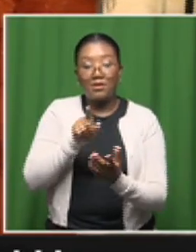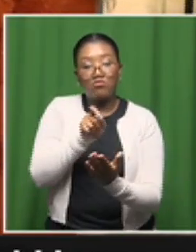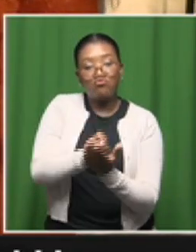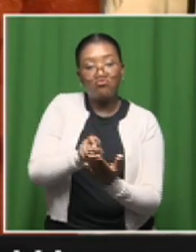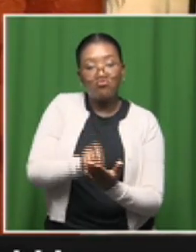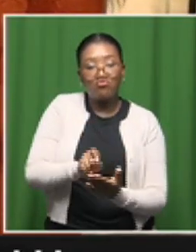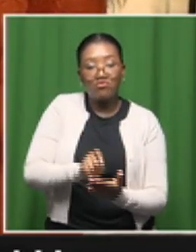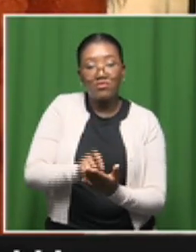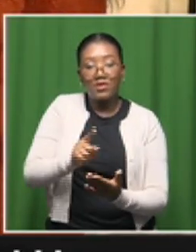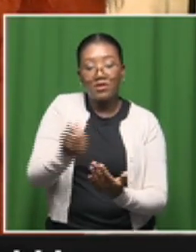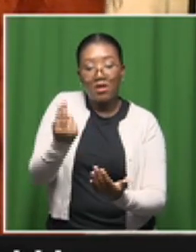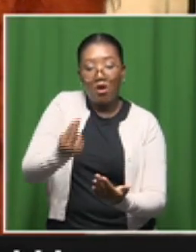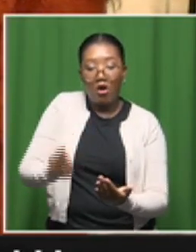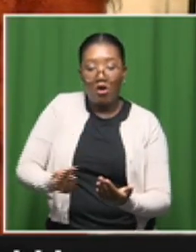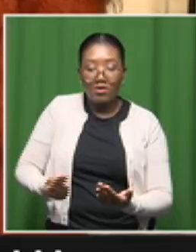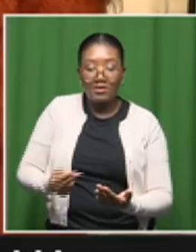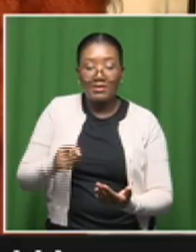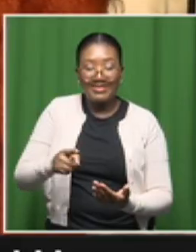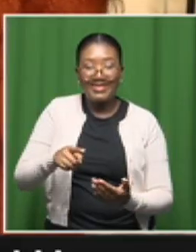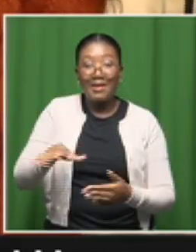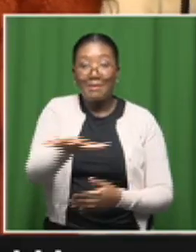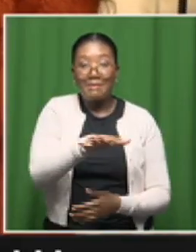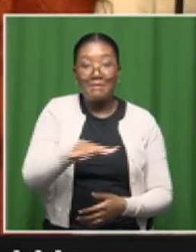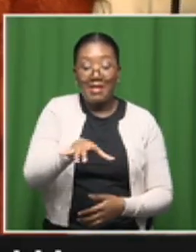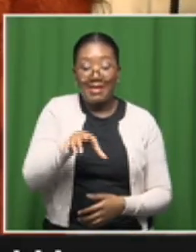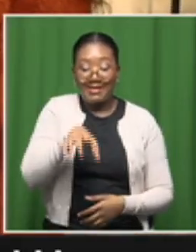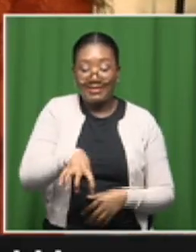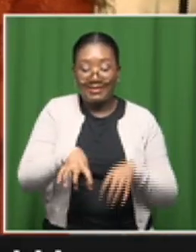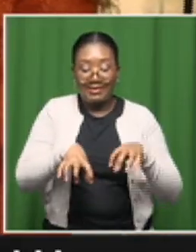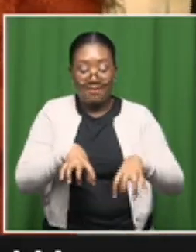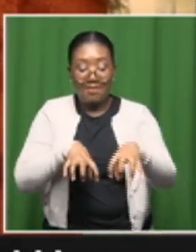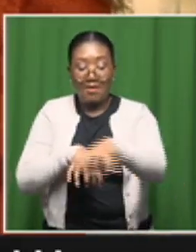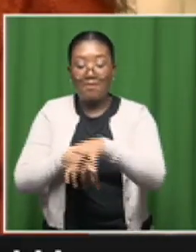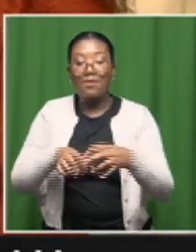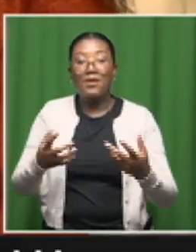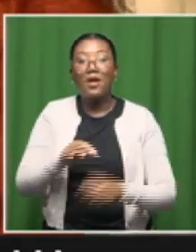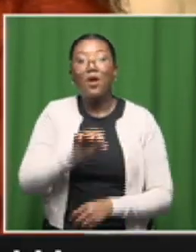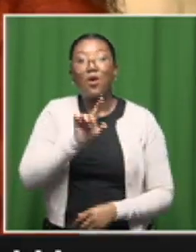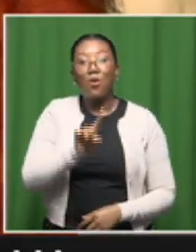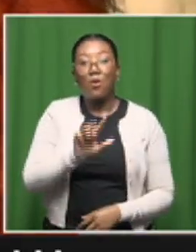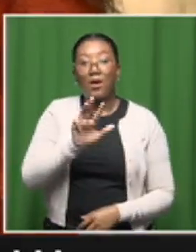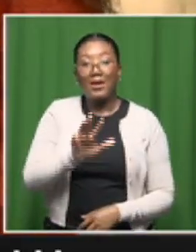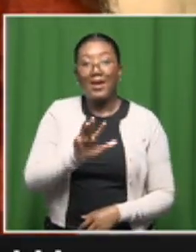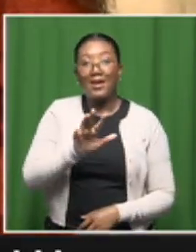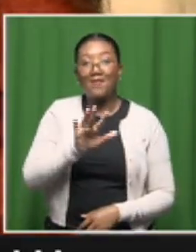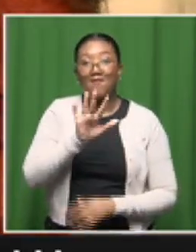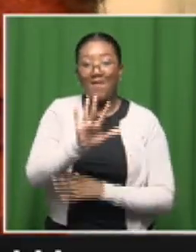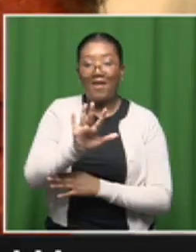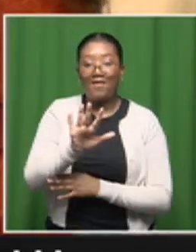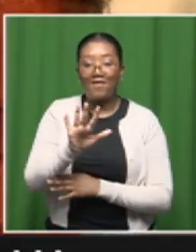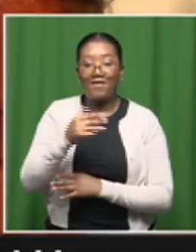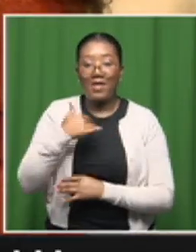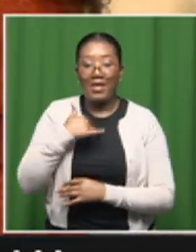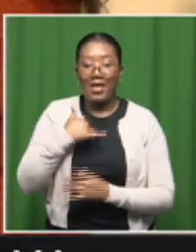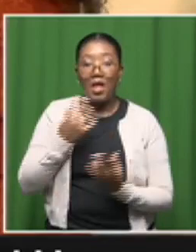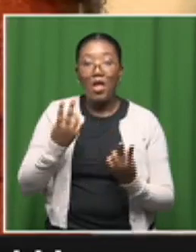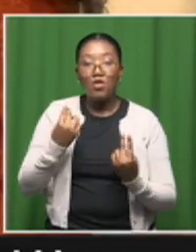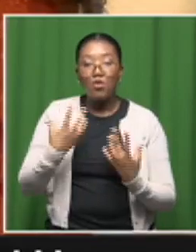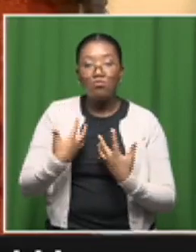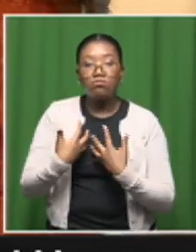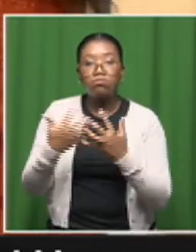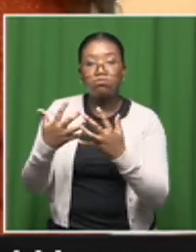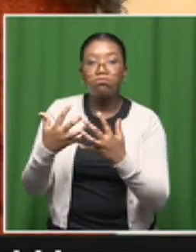Melee and Angus Leondertz, they looked at 195 streams of origin, and that